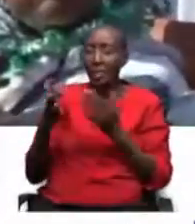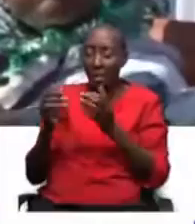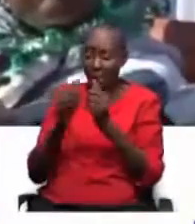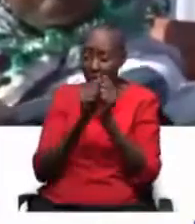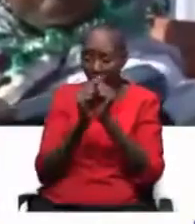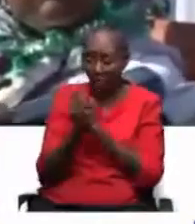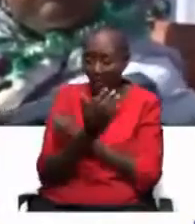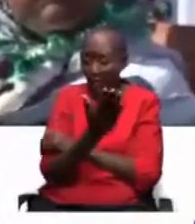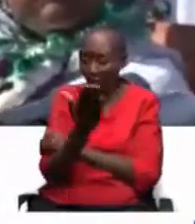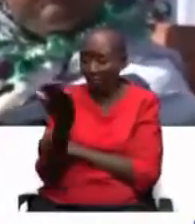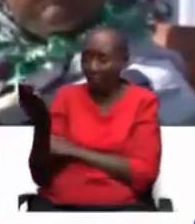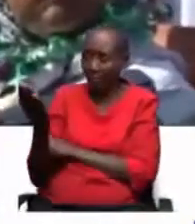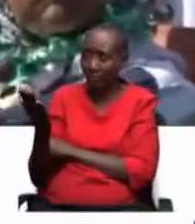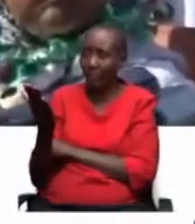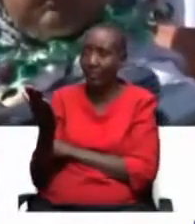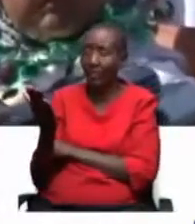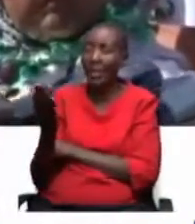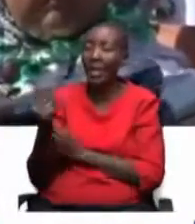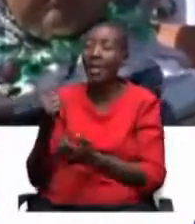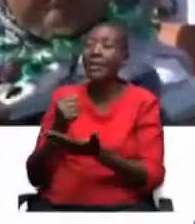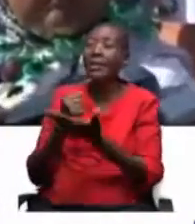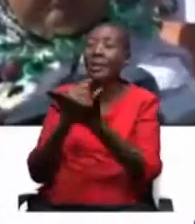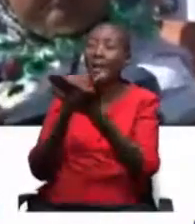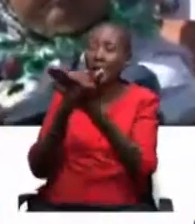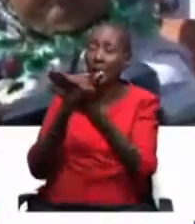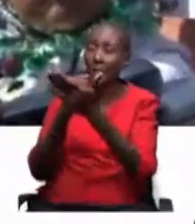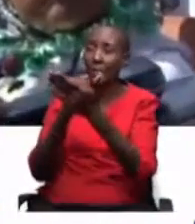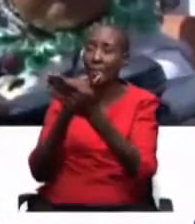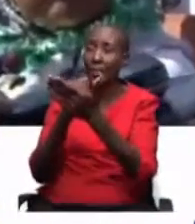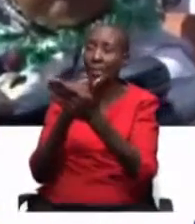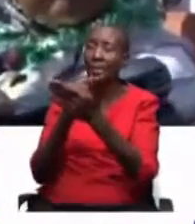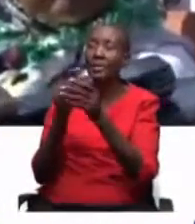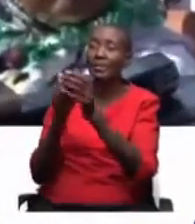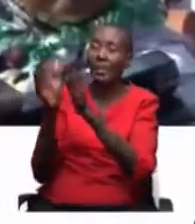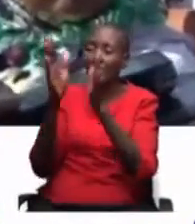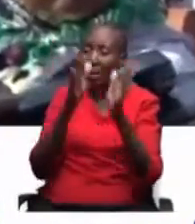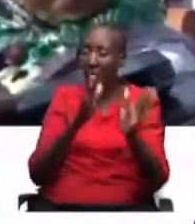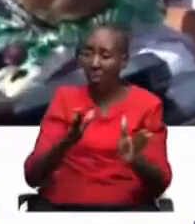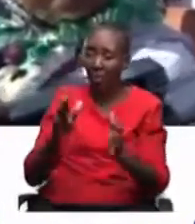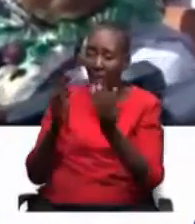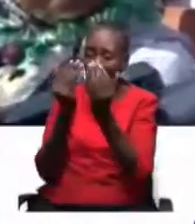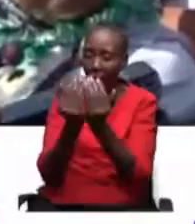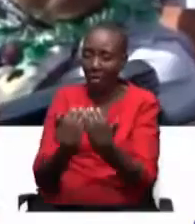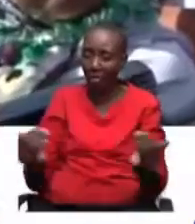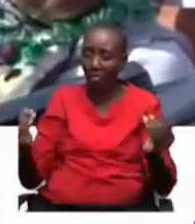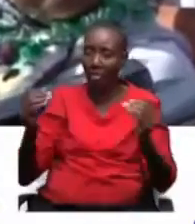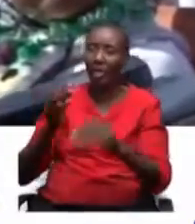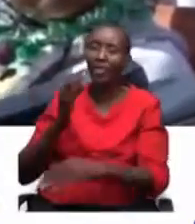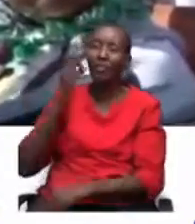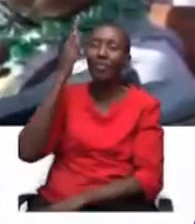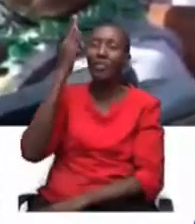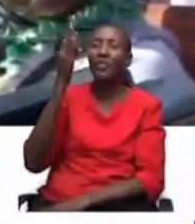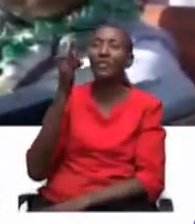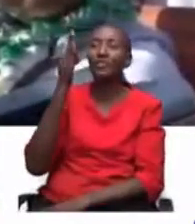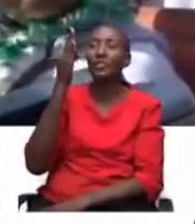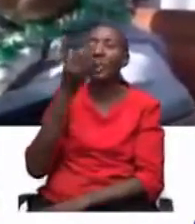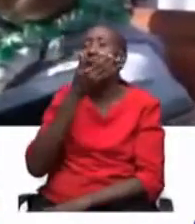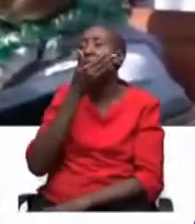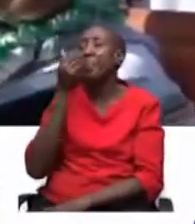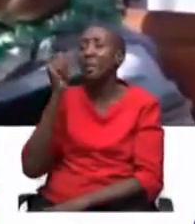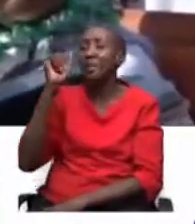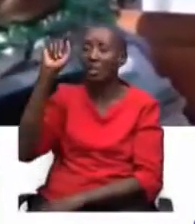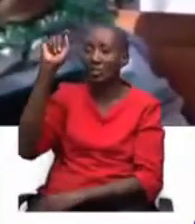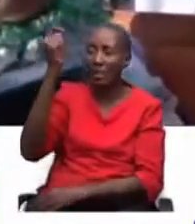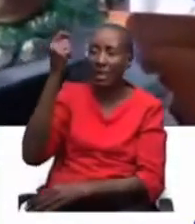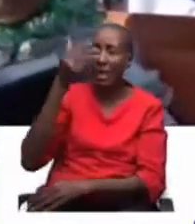and help whatever we can and prepare especially children for tomorrow, a better tomorrow of Kenya, a